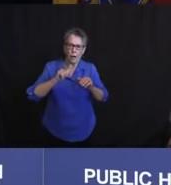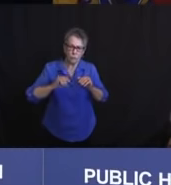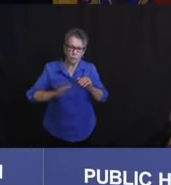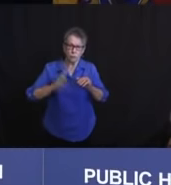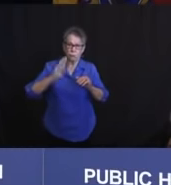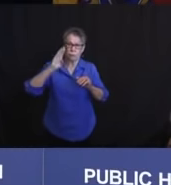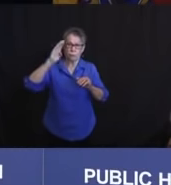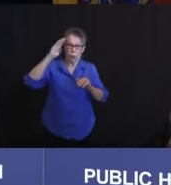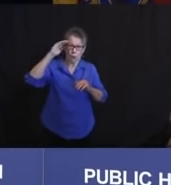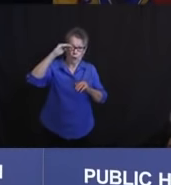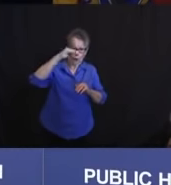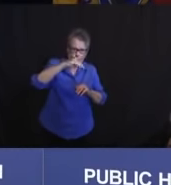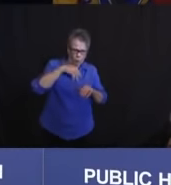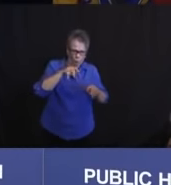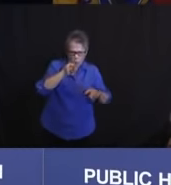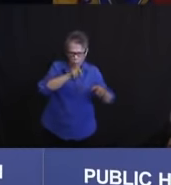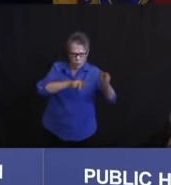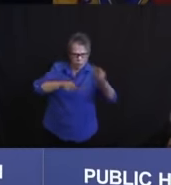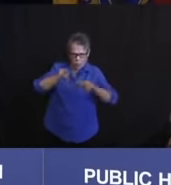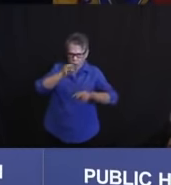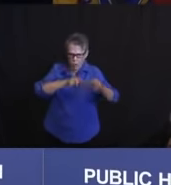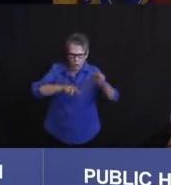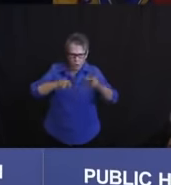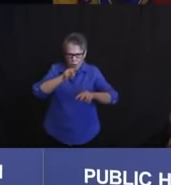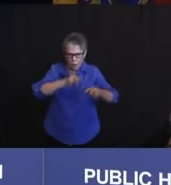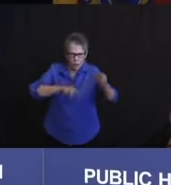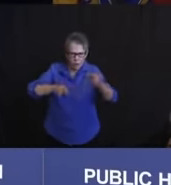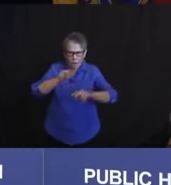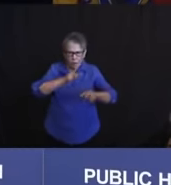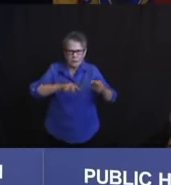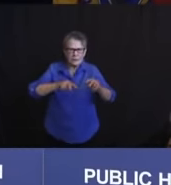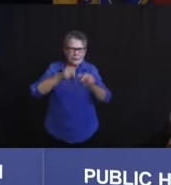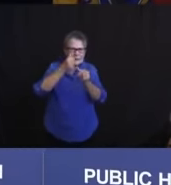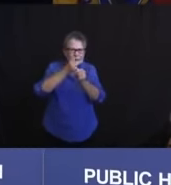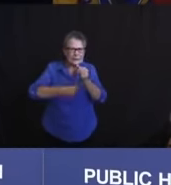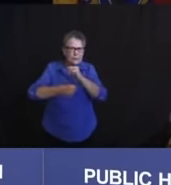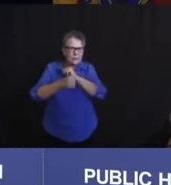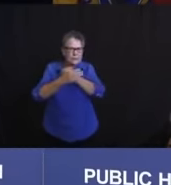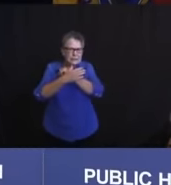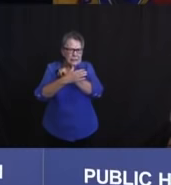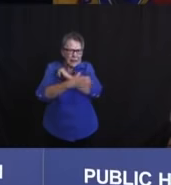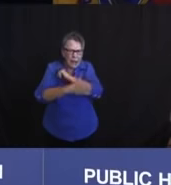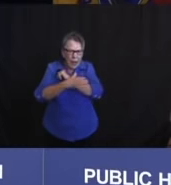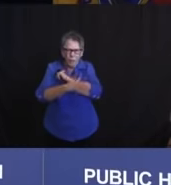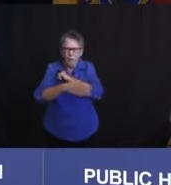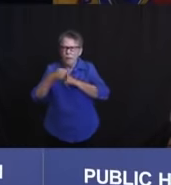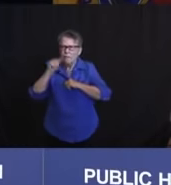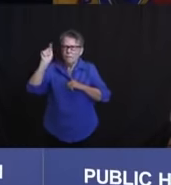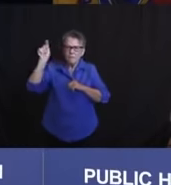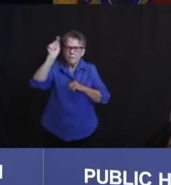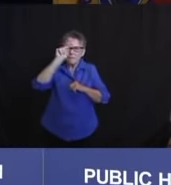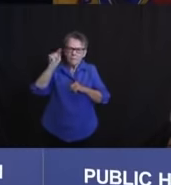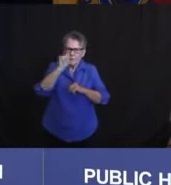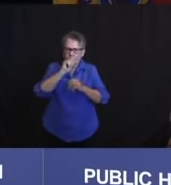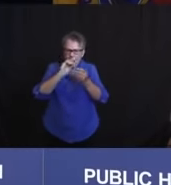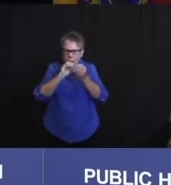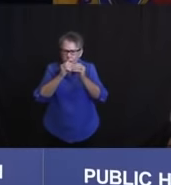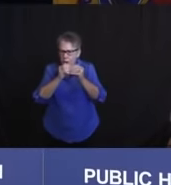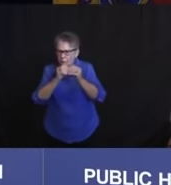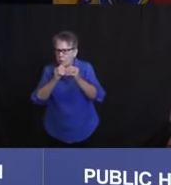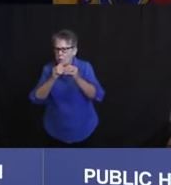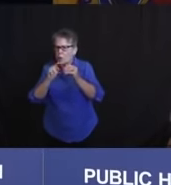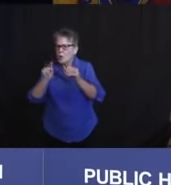monitoring how things look at the county level as well. And we have not seen any sort of upticks. Usually you would expect, for